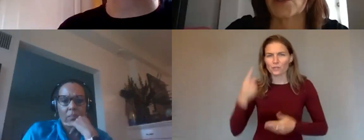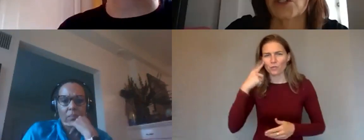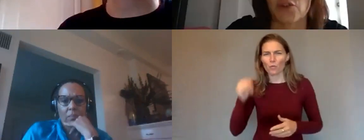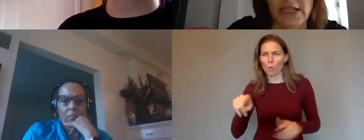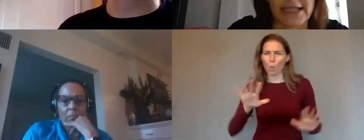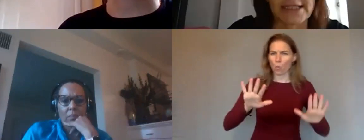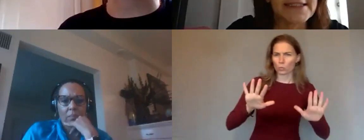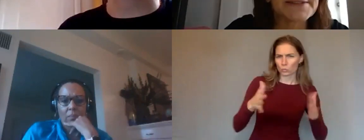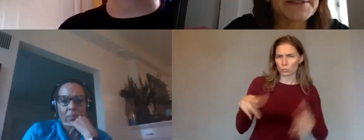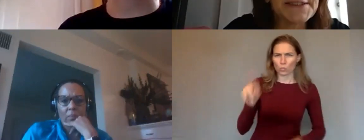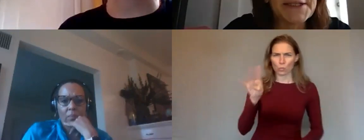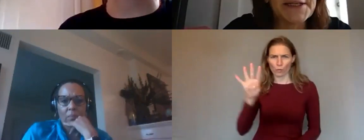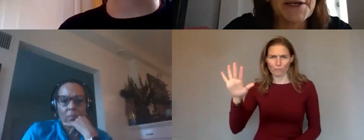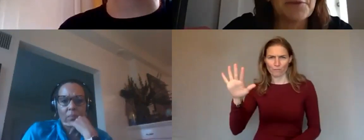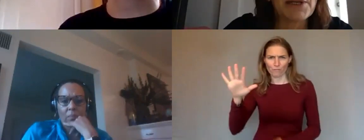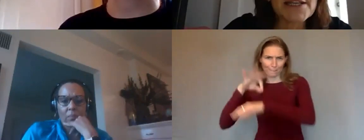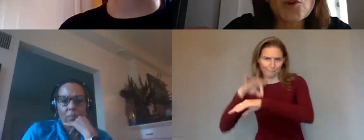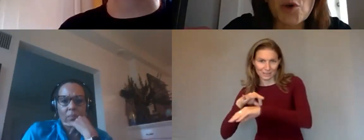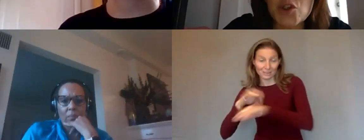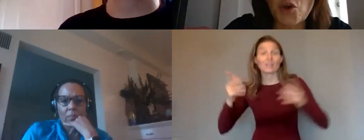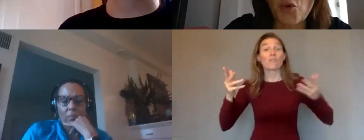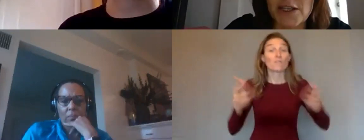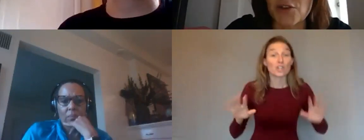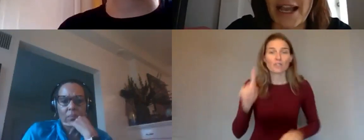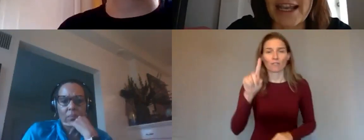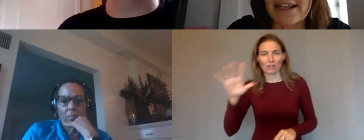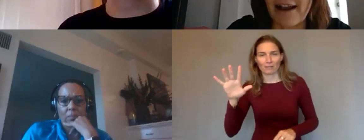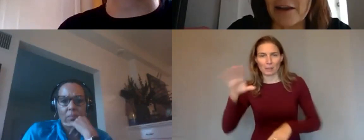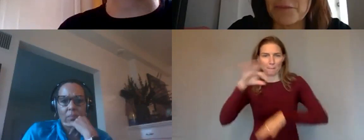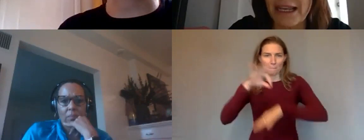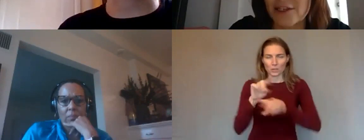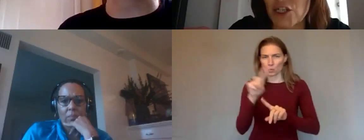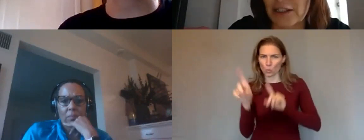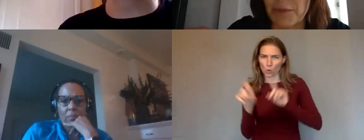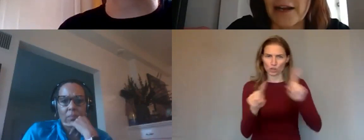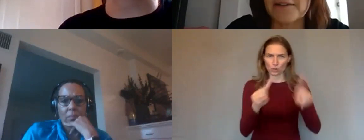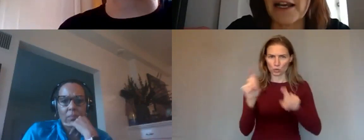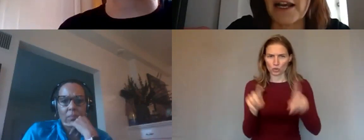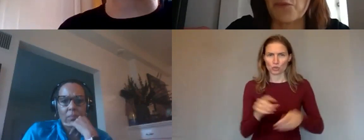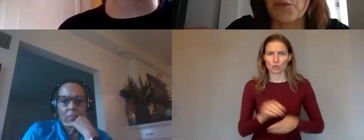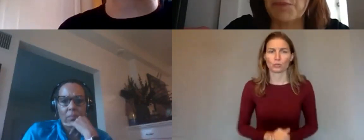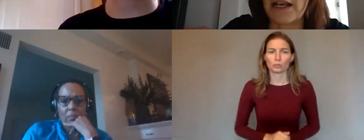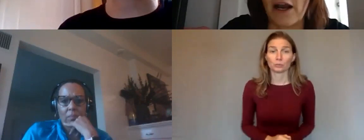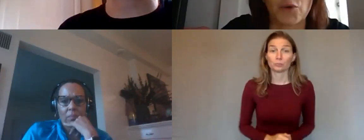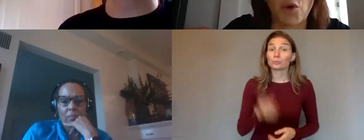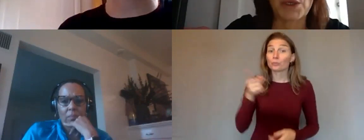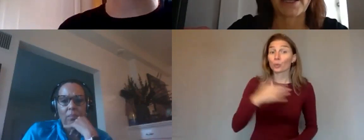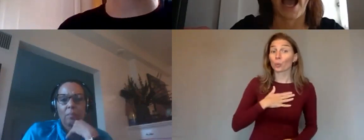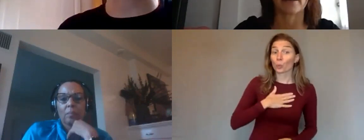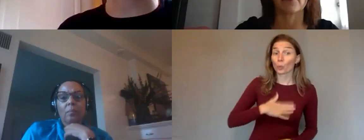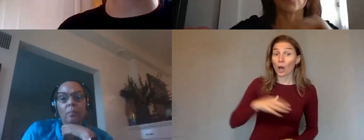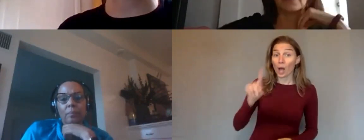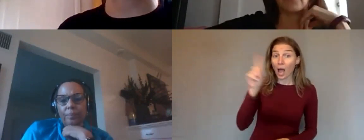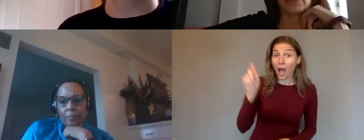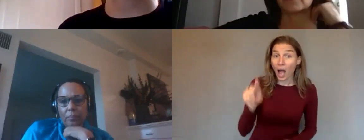for questions and answers. Please do post your questions at any time in the chat bar, and we'll pick out what we